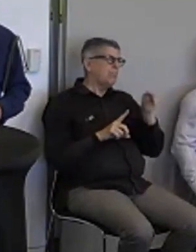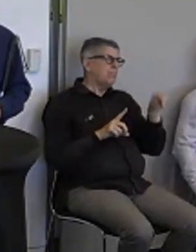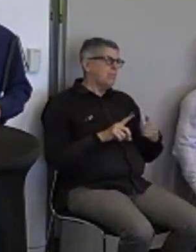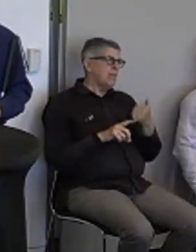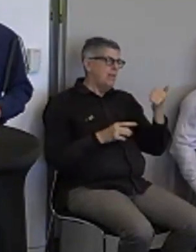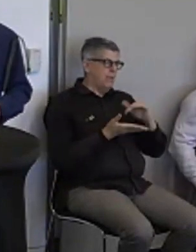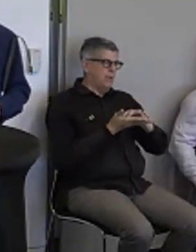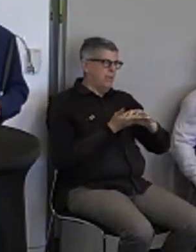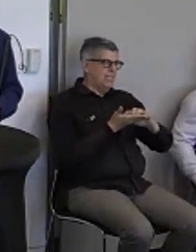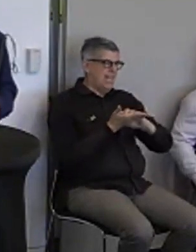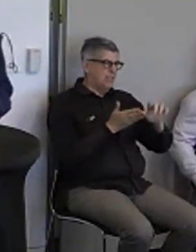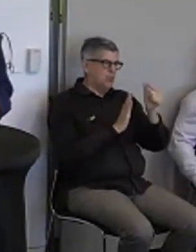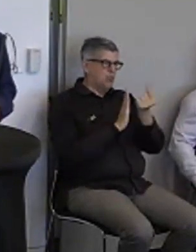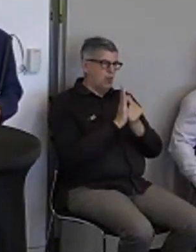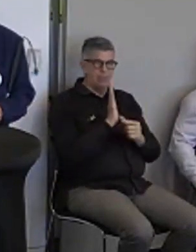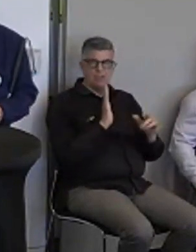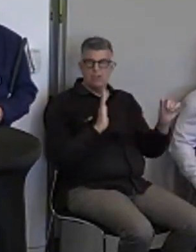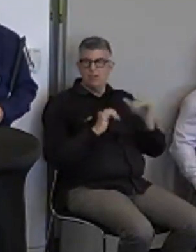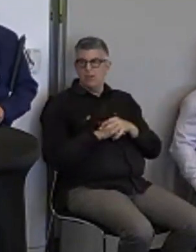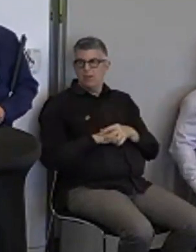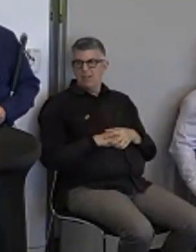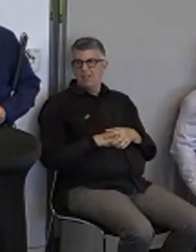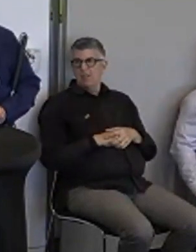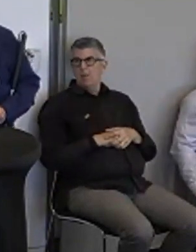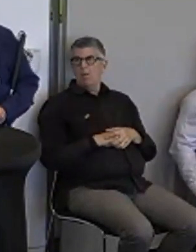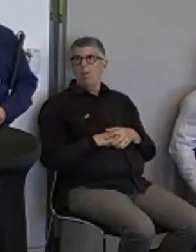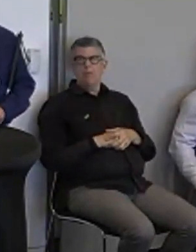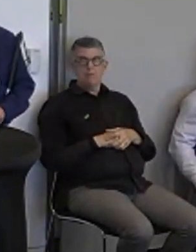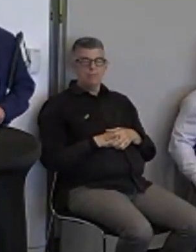that. I think my